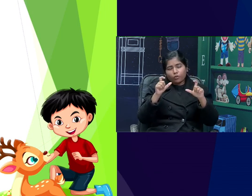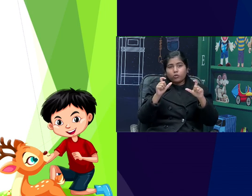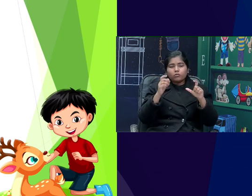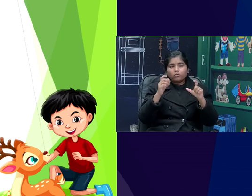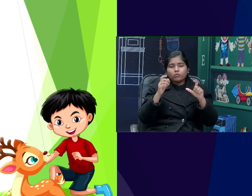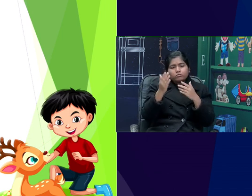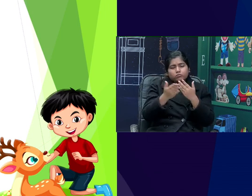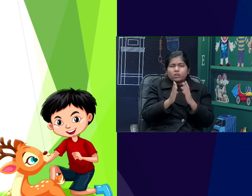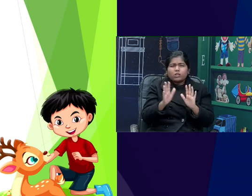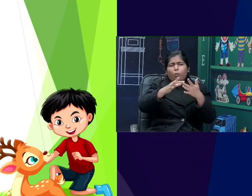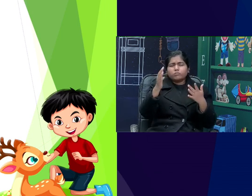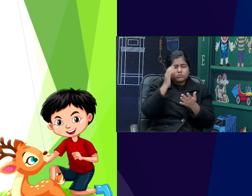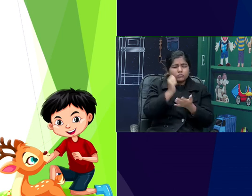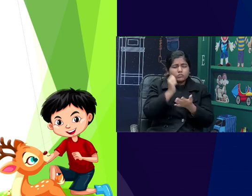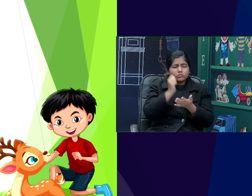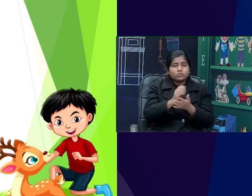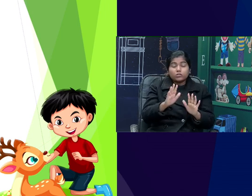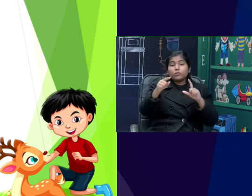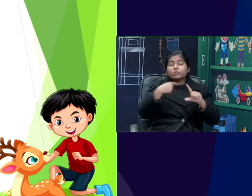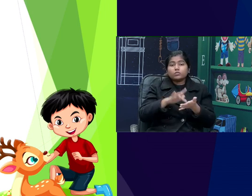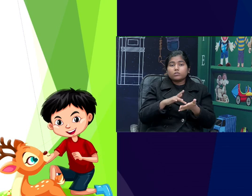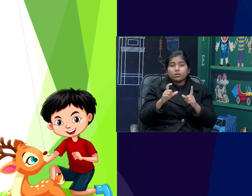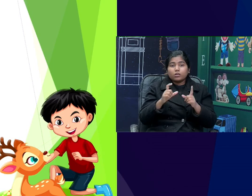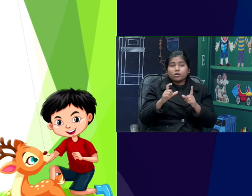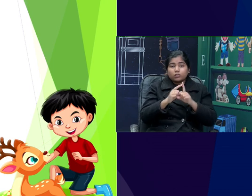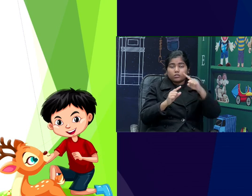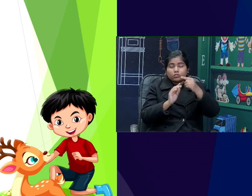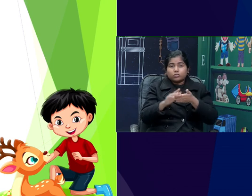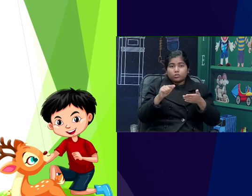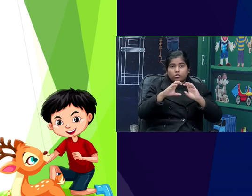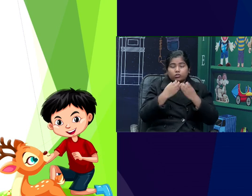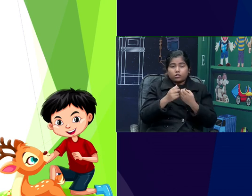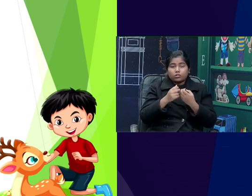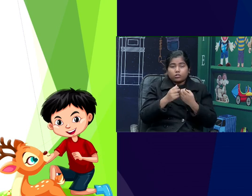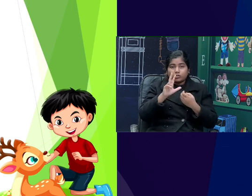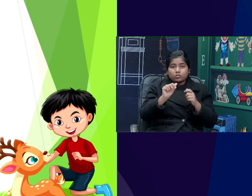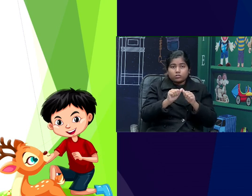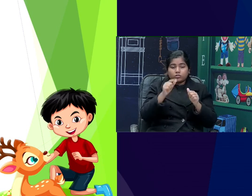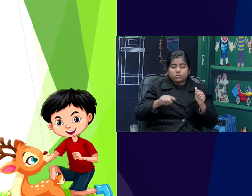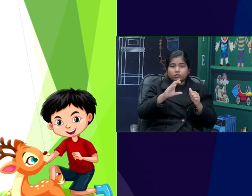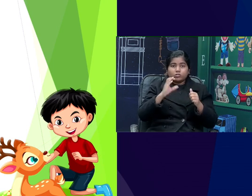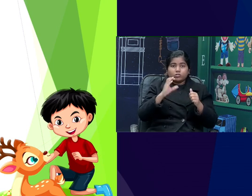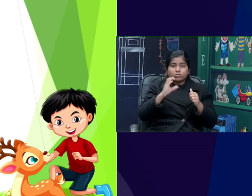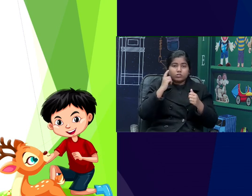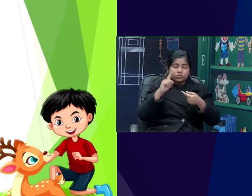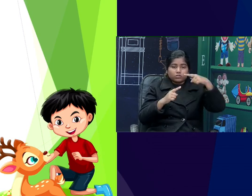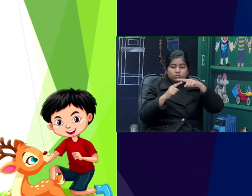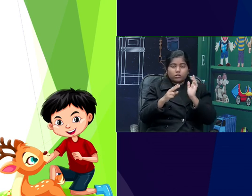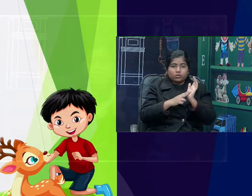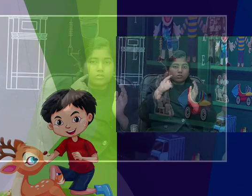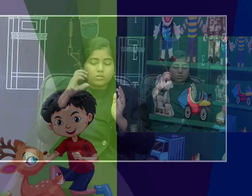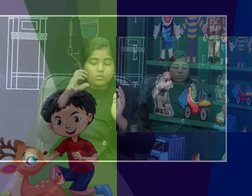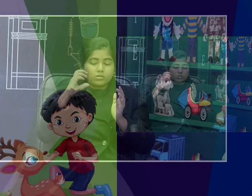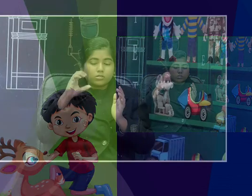it is optional. And you to our email to dth.class8 at the rate cit.nic.in